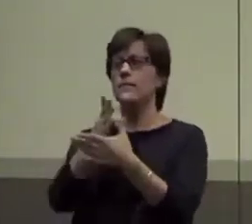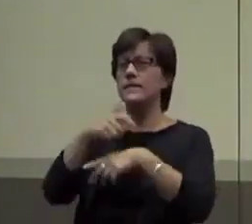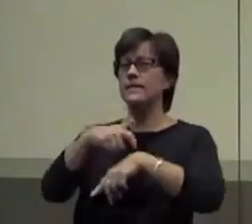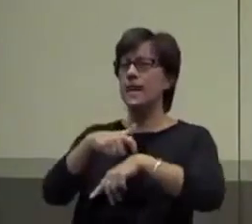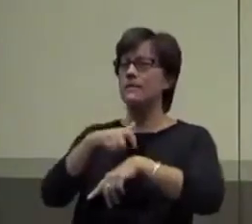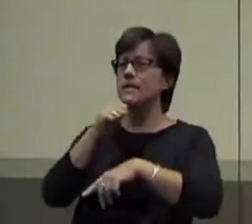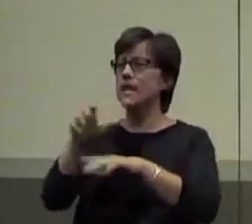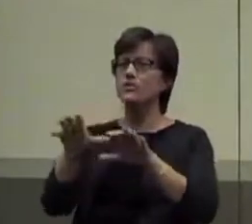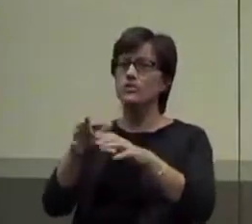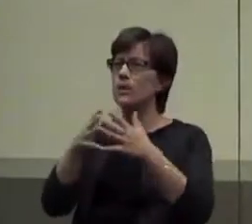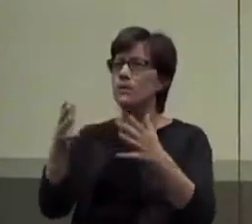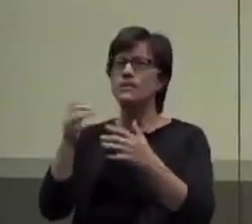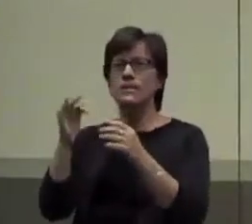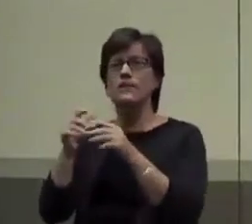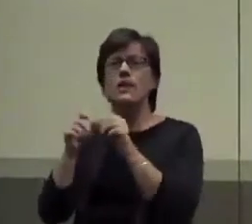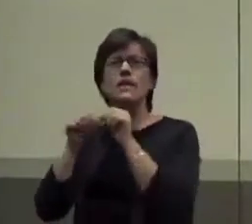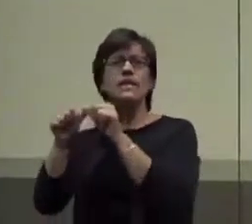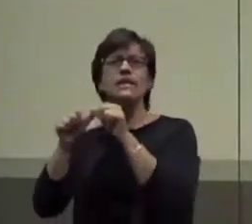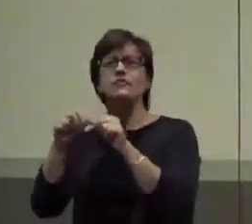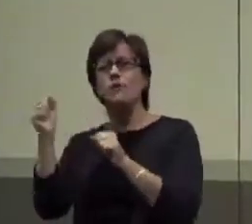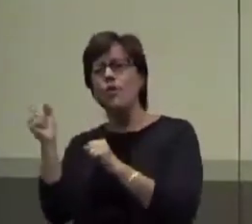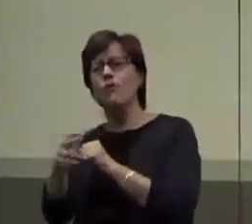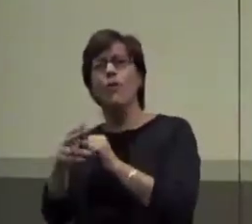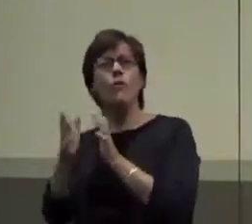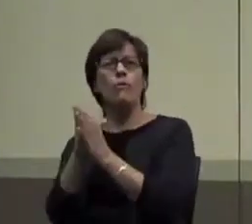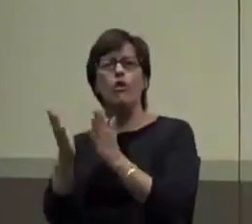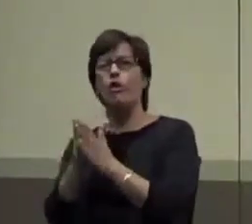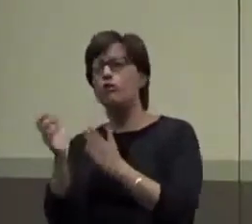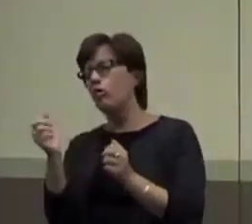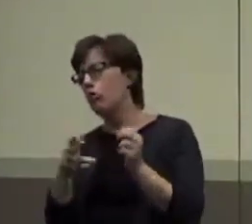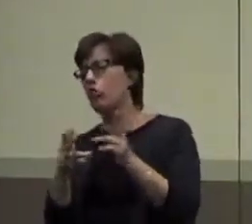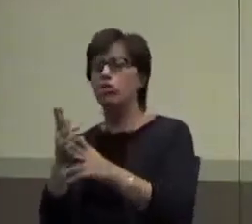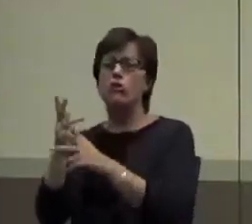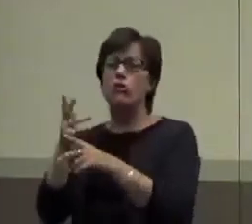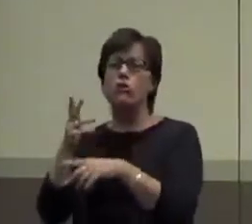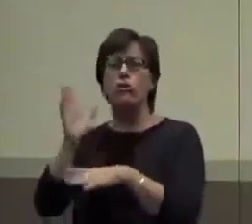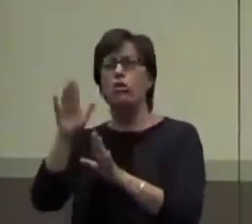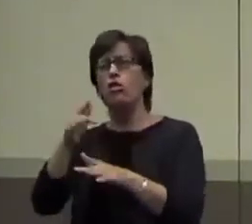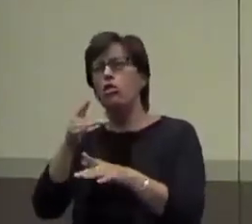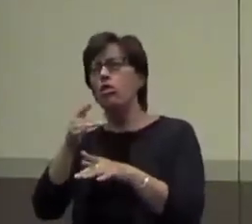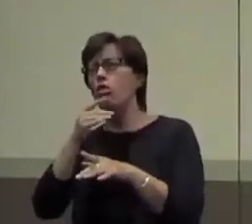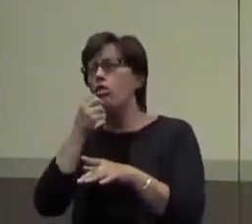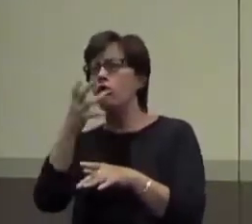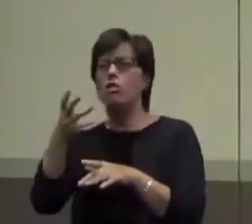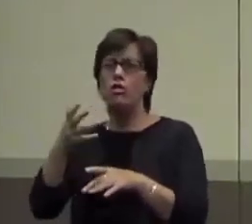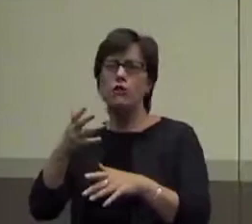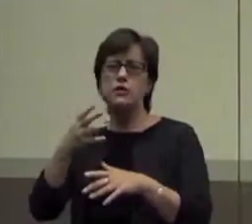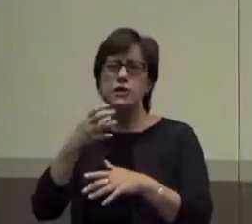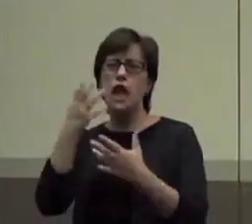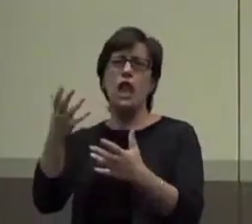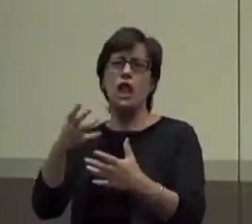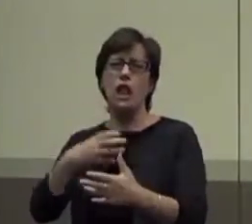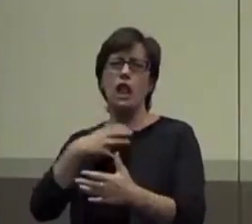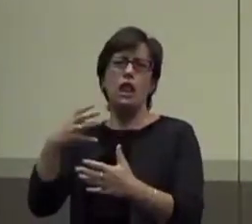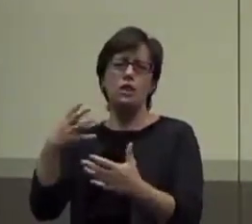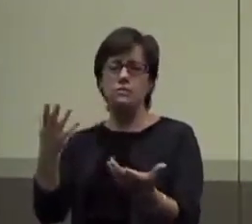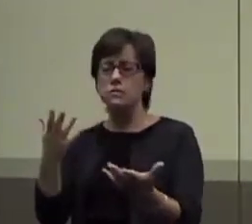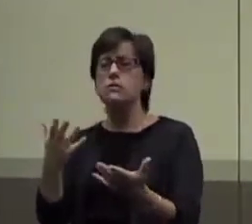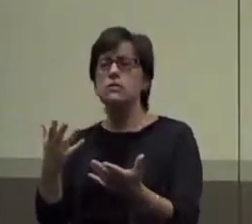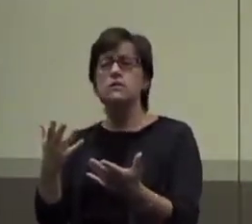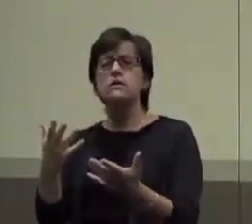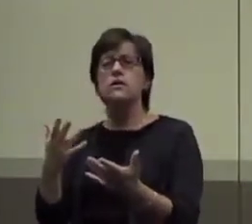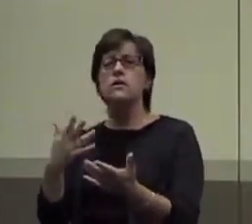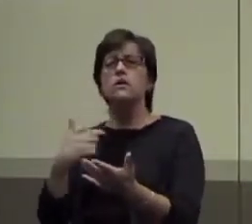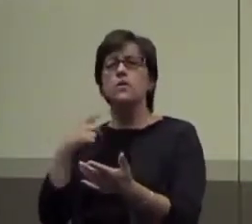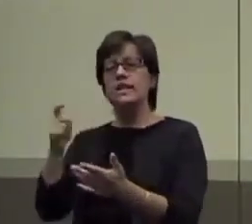to do very much if she continues to throw books on the floor and calls us lame and other things, right? So we really need to come up with